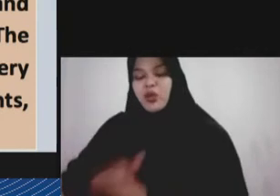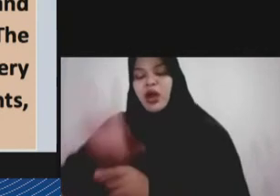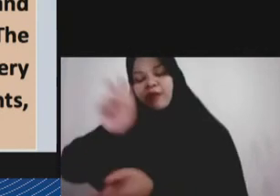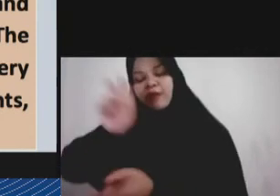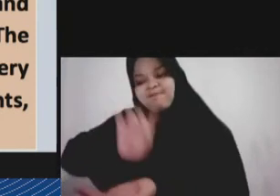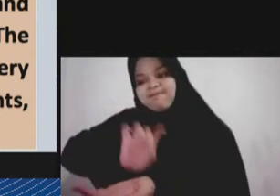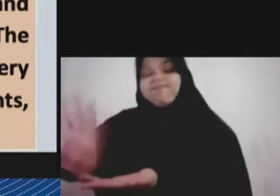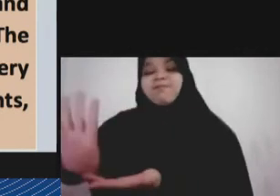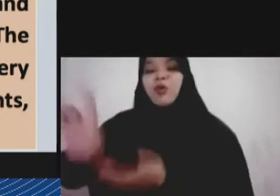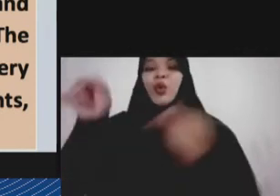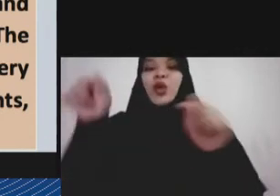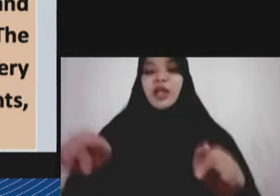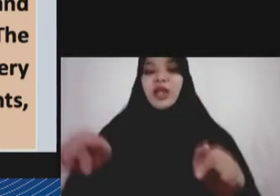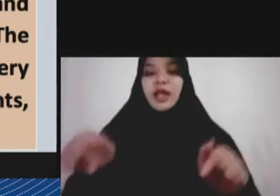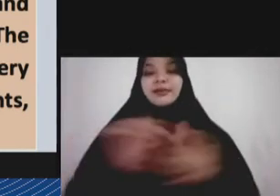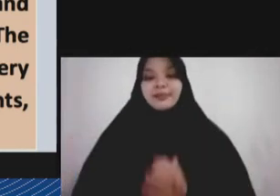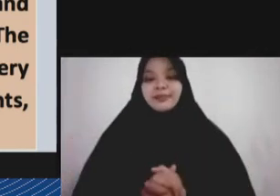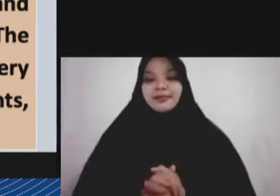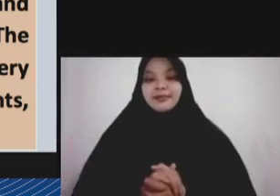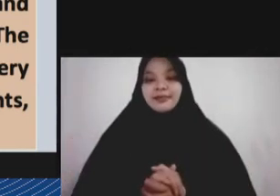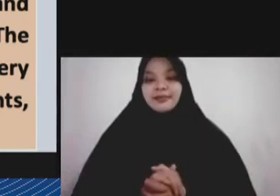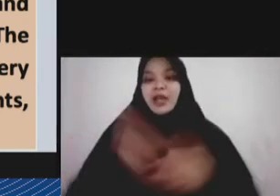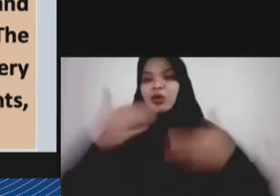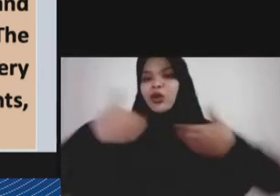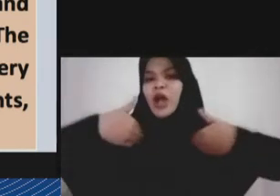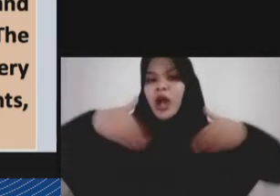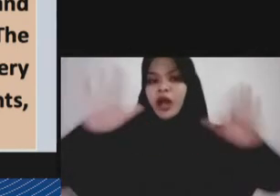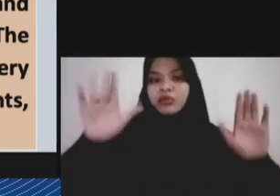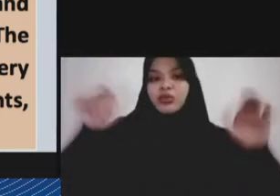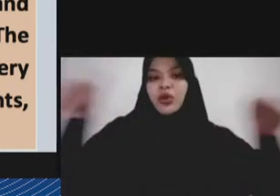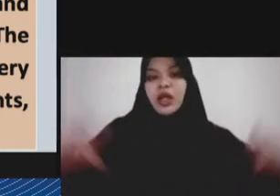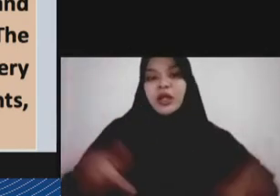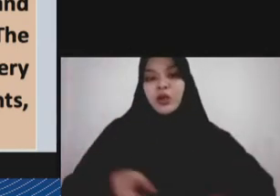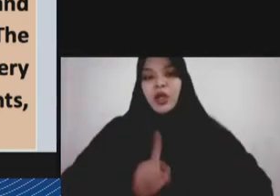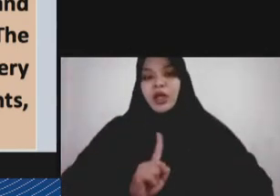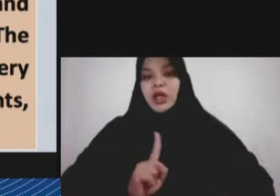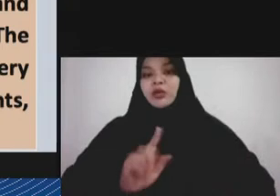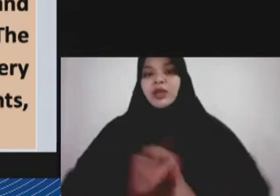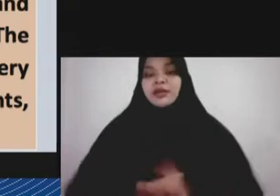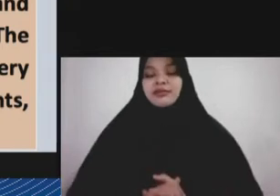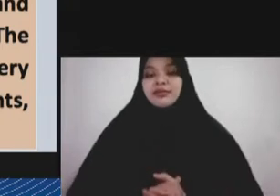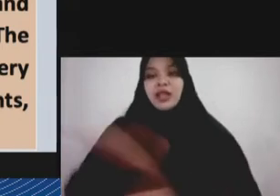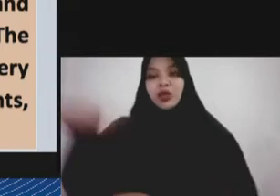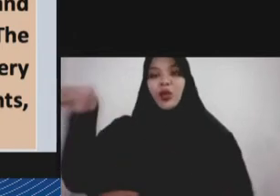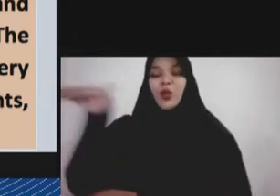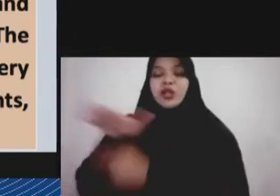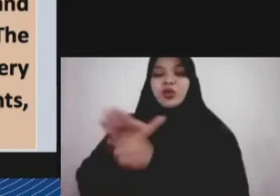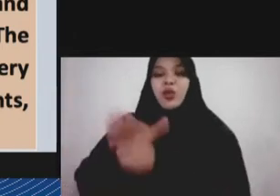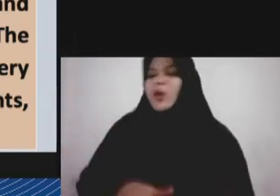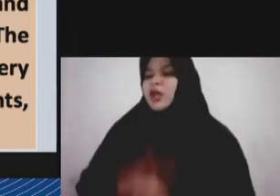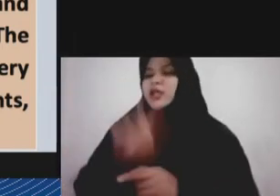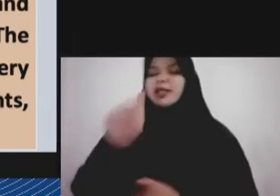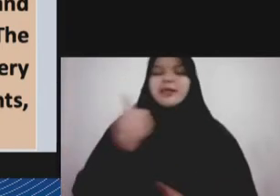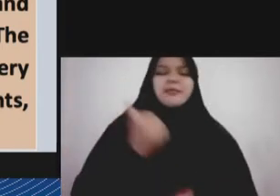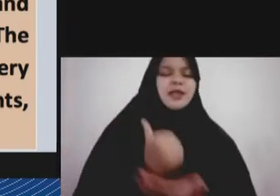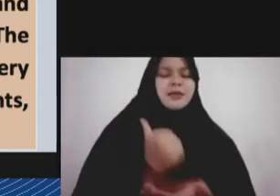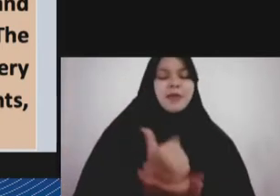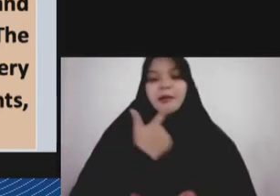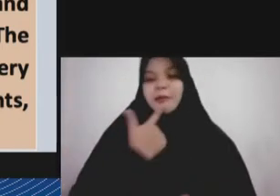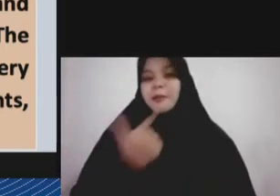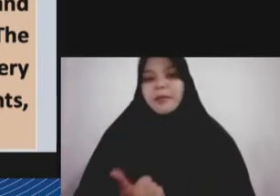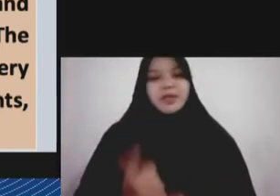The fulfillment of the right to be free from threats, discrimination, and violence is a very, very important right to be